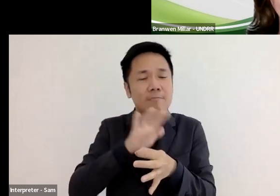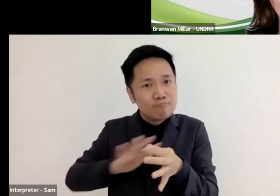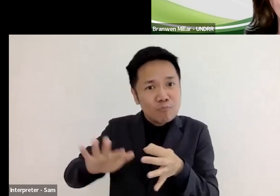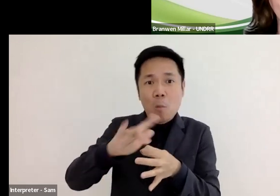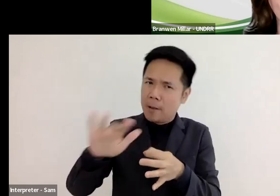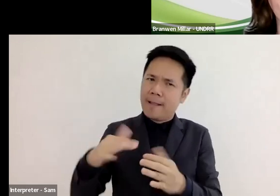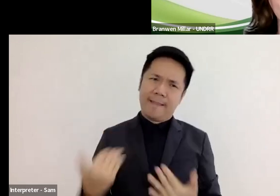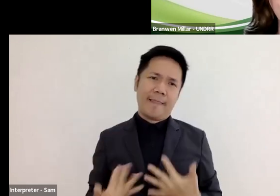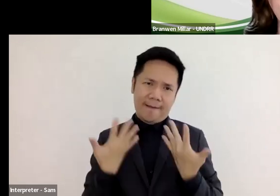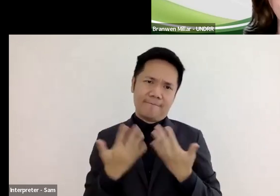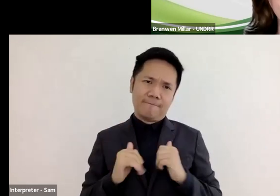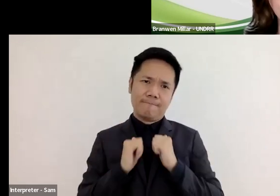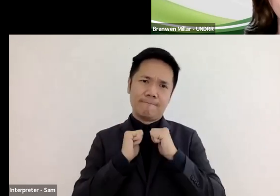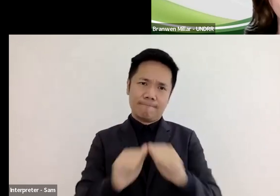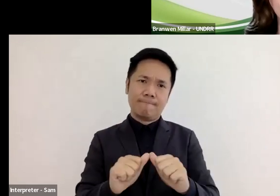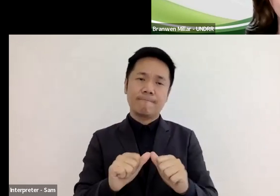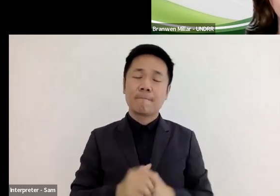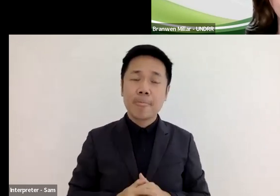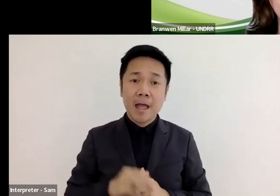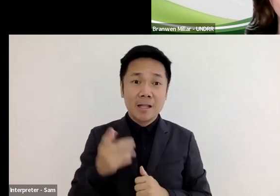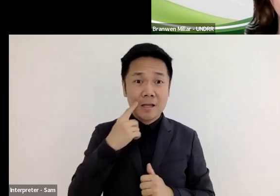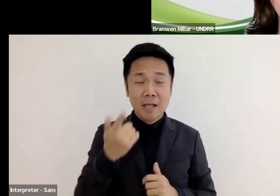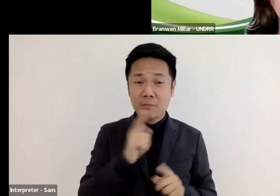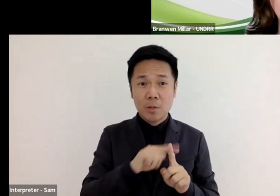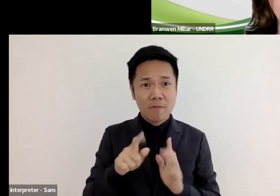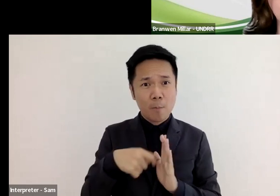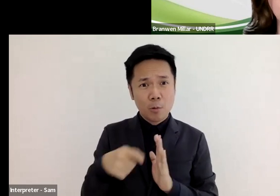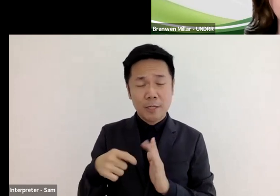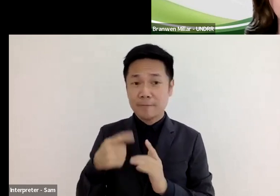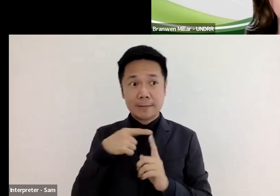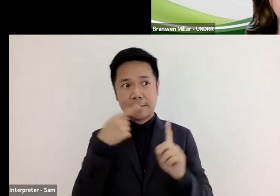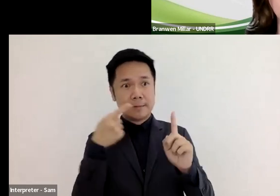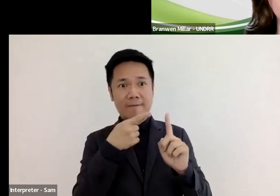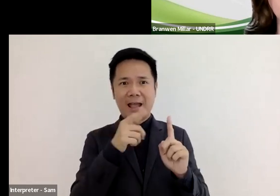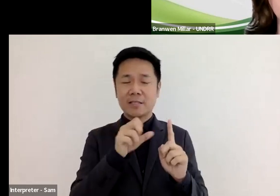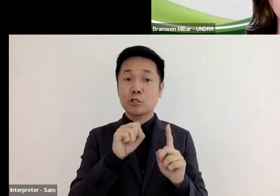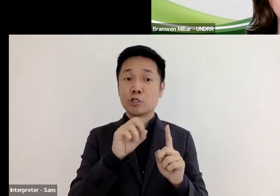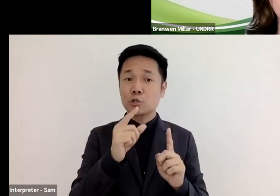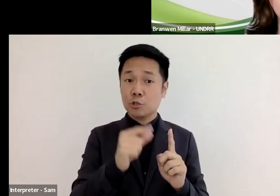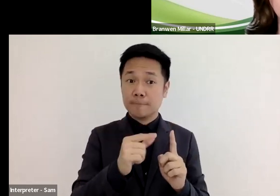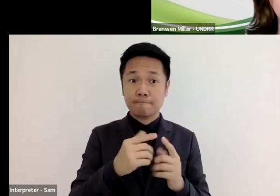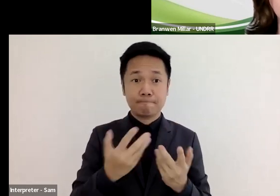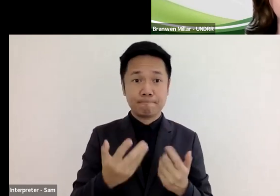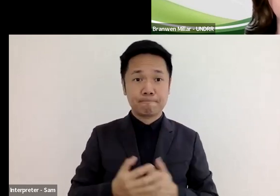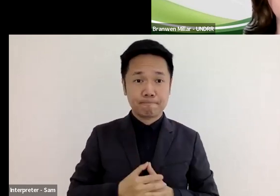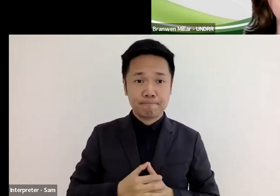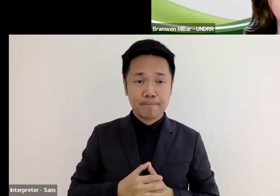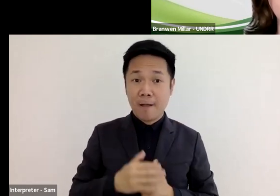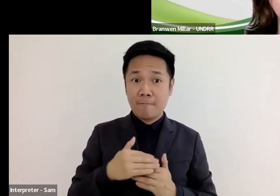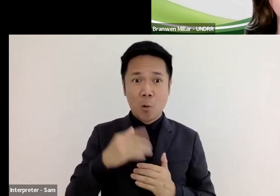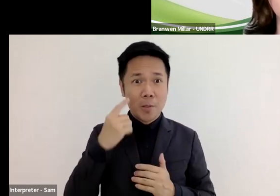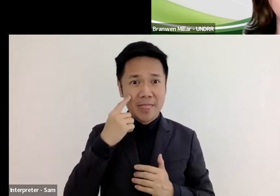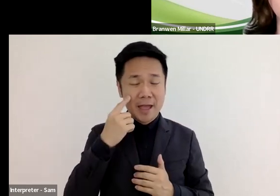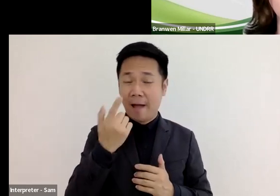this end, our programs and projects which are linked to the SDGs include development and implementation of